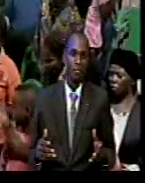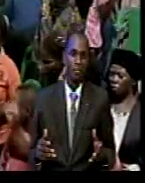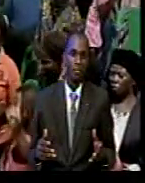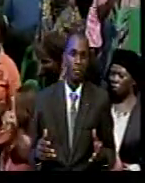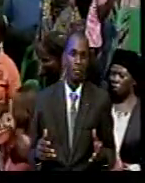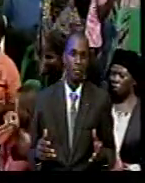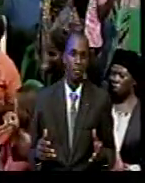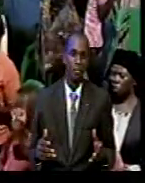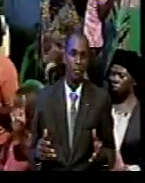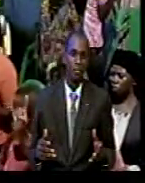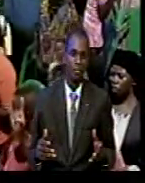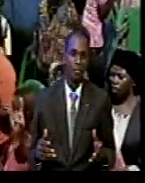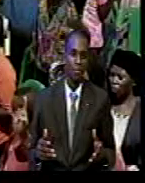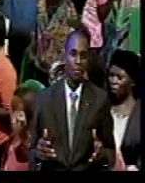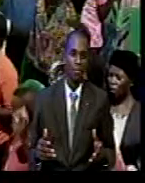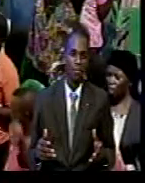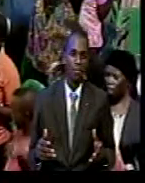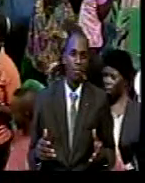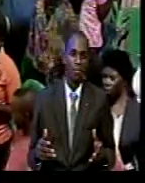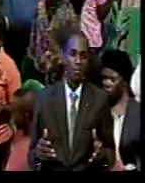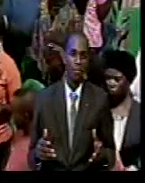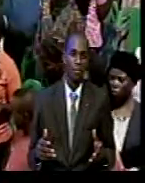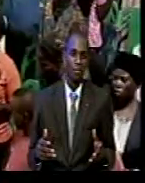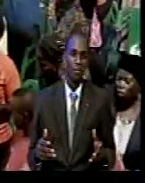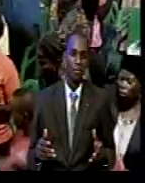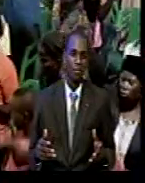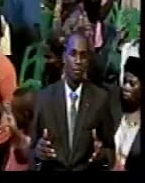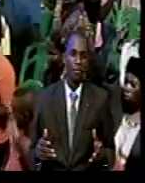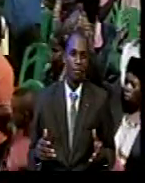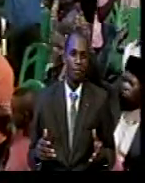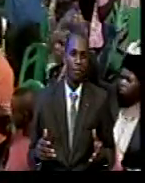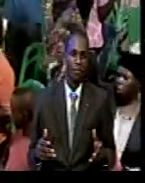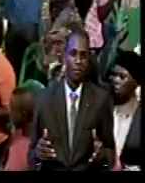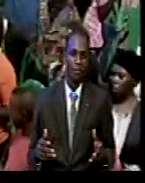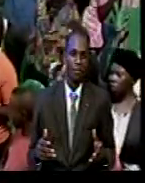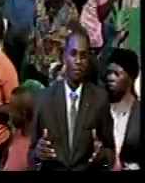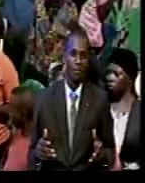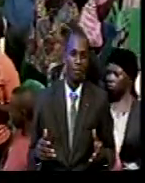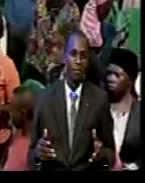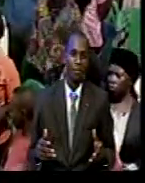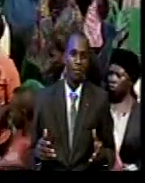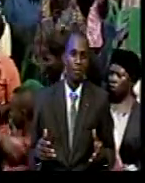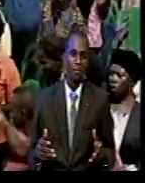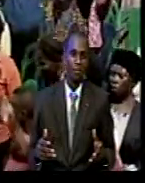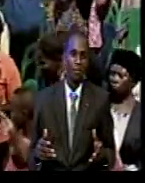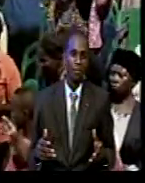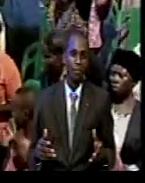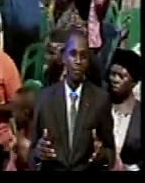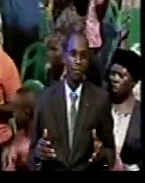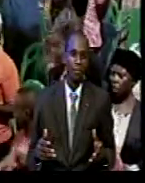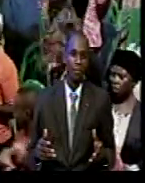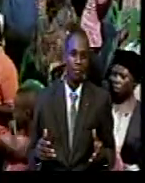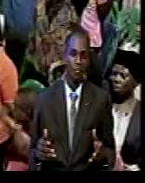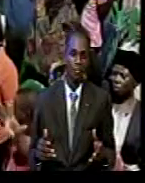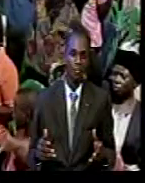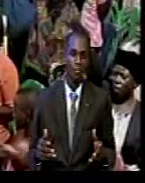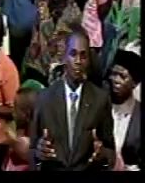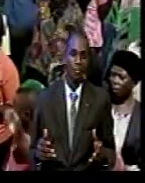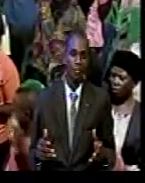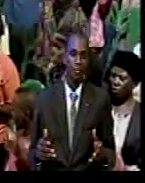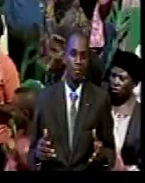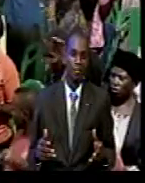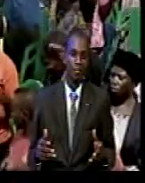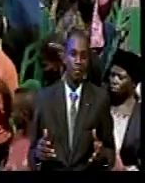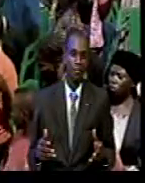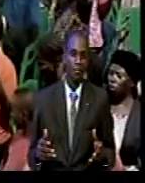Speak to God in your own language. Tell him your desire for the servant of the Lord who has sacrificed all